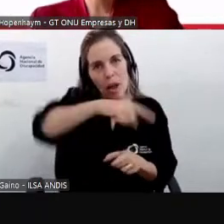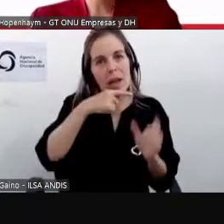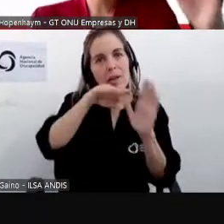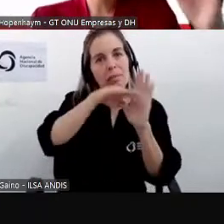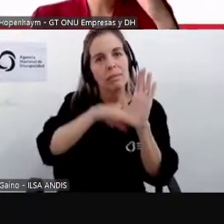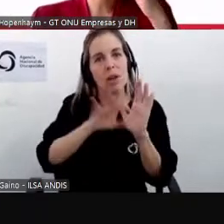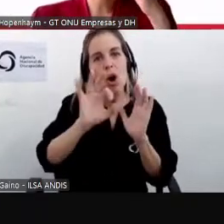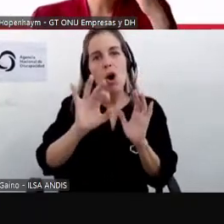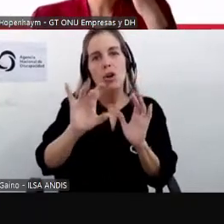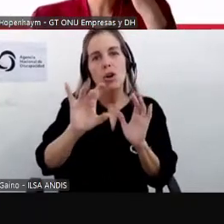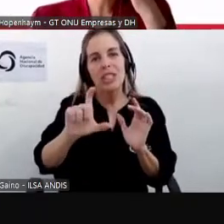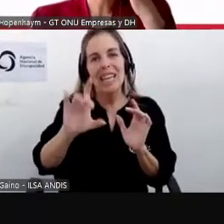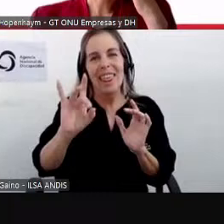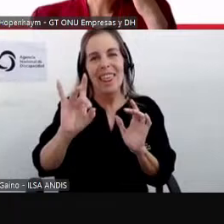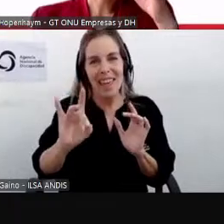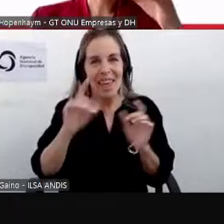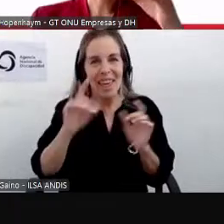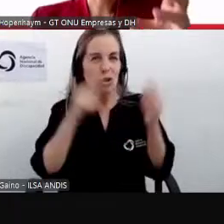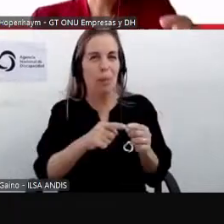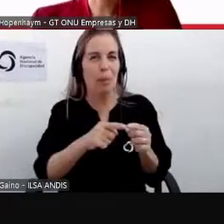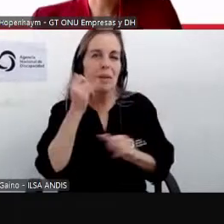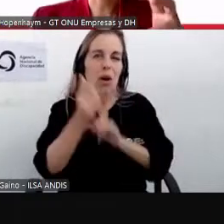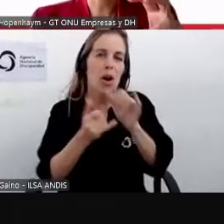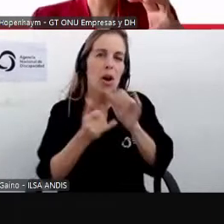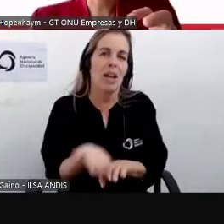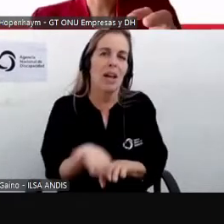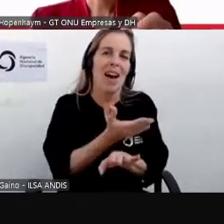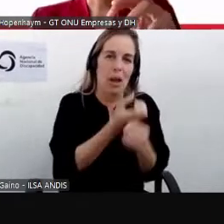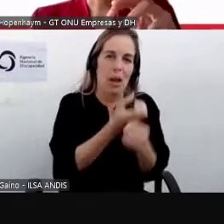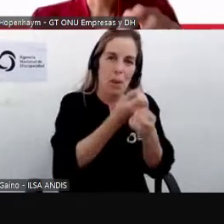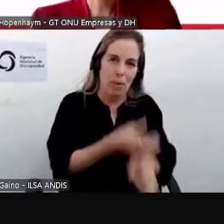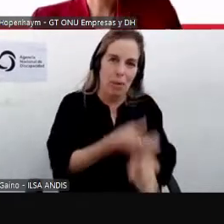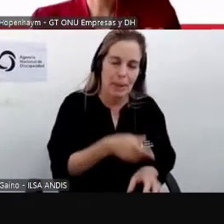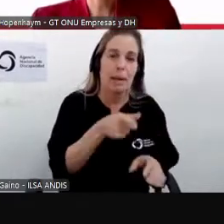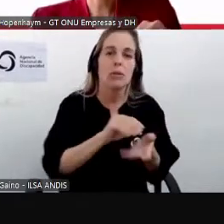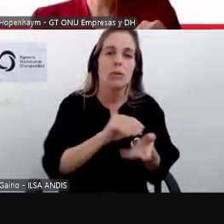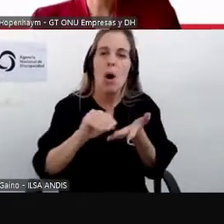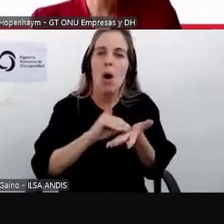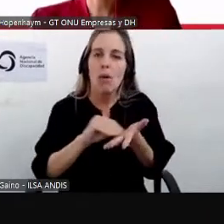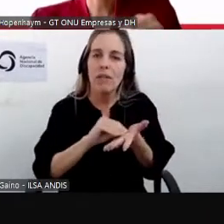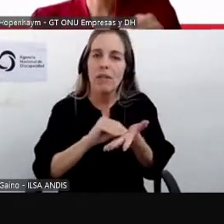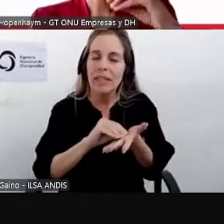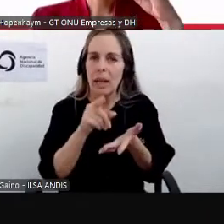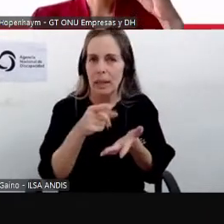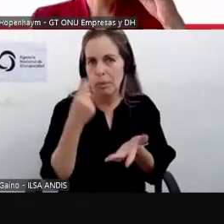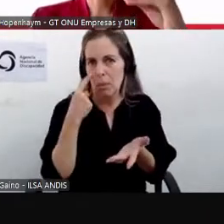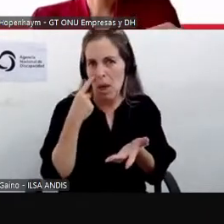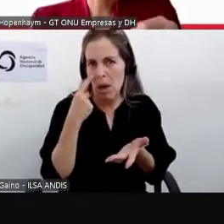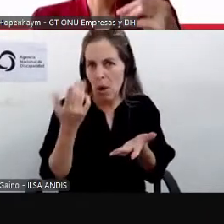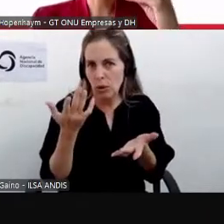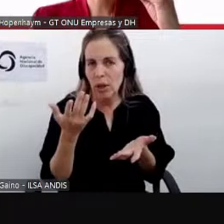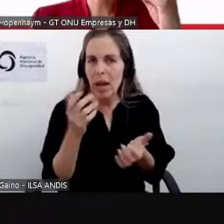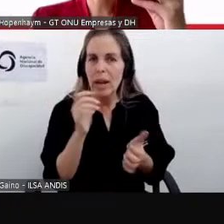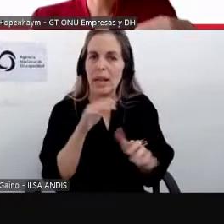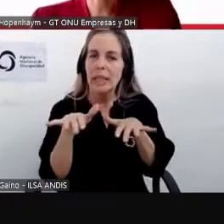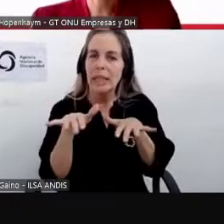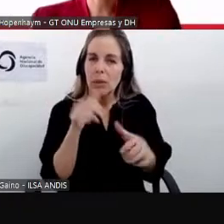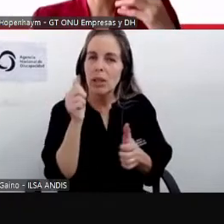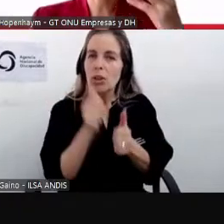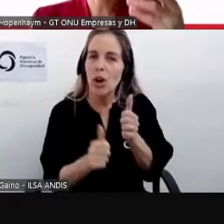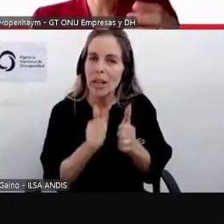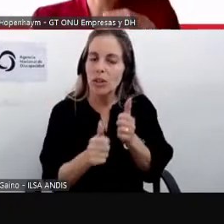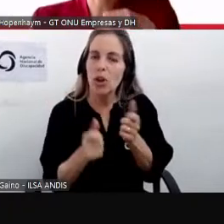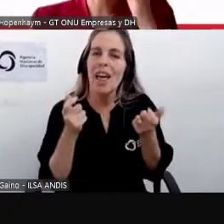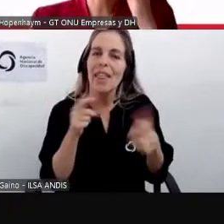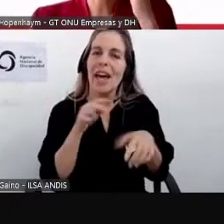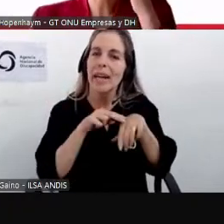And this is paramount, because if the state has, for instance, insufficient legal protections or they are embarked on any regressive human rights protection policies that will not